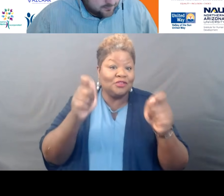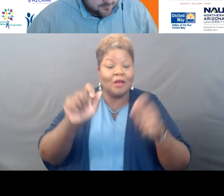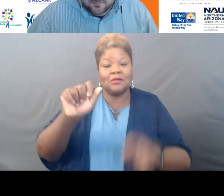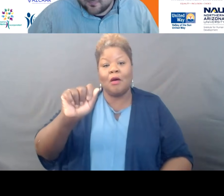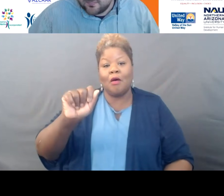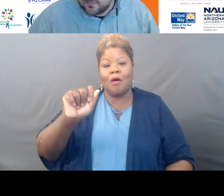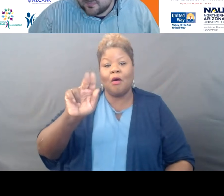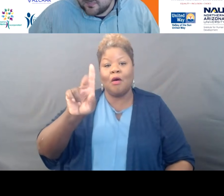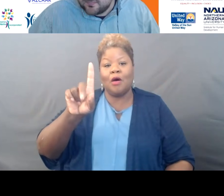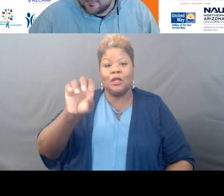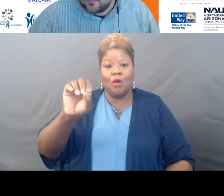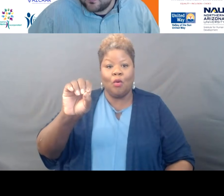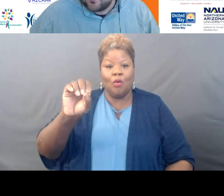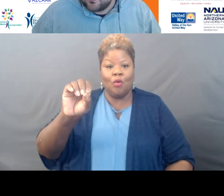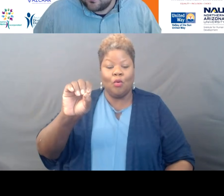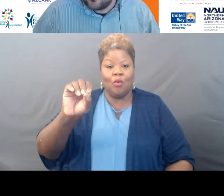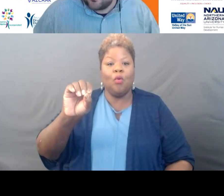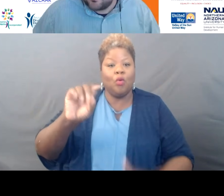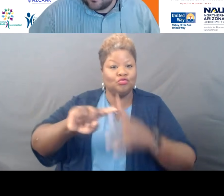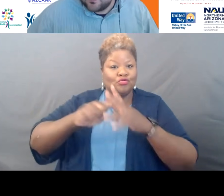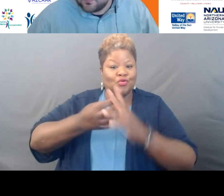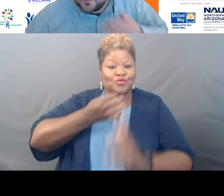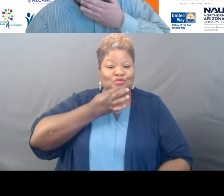levels. We'll get started here real soon. Thank you.